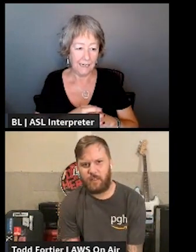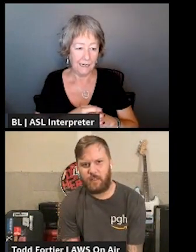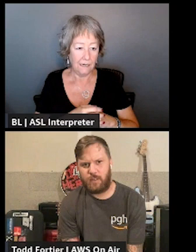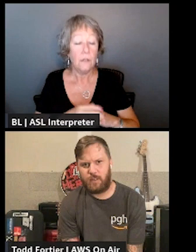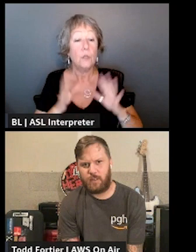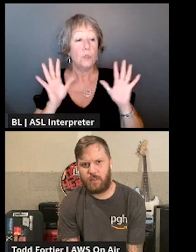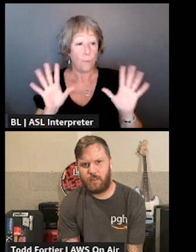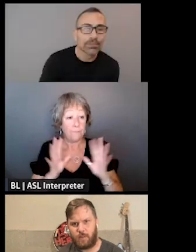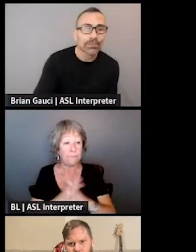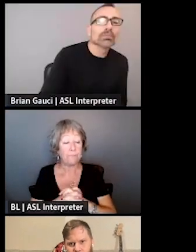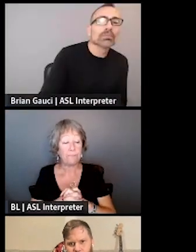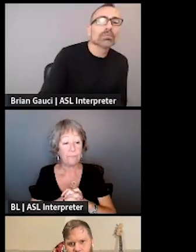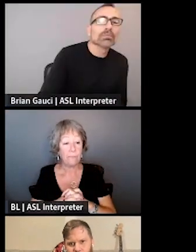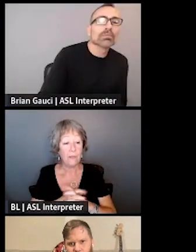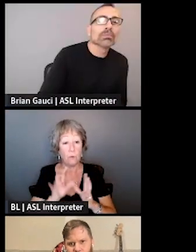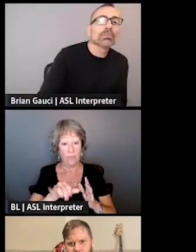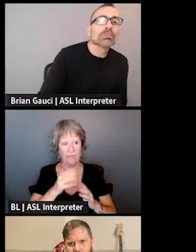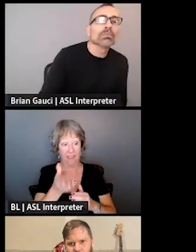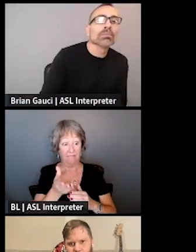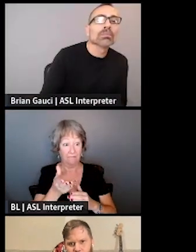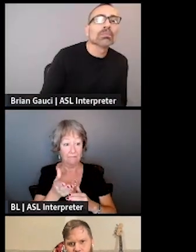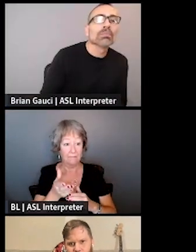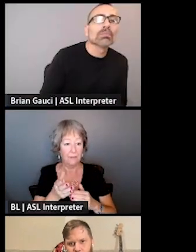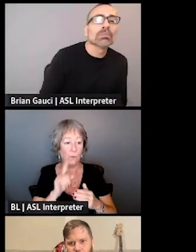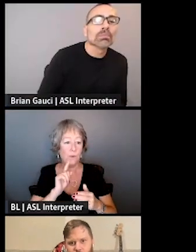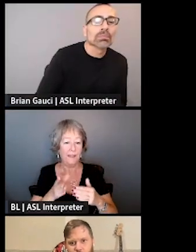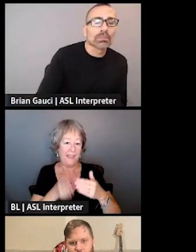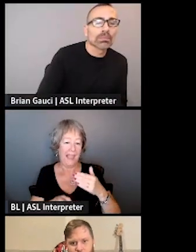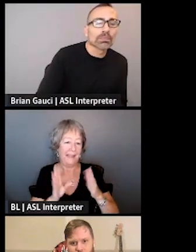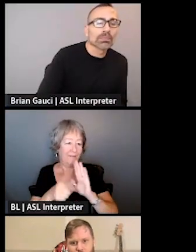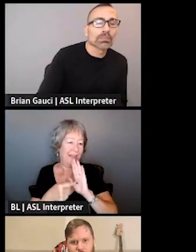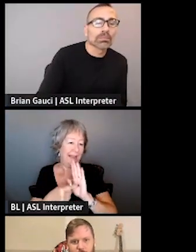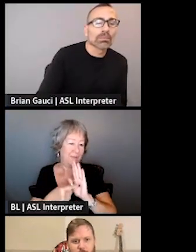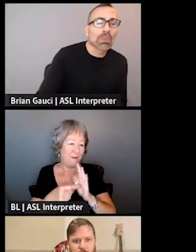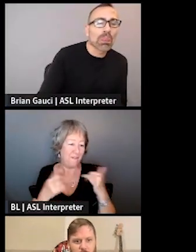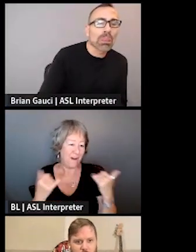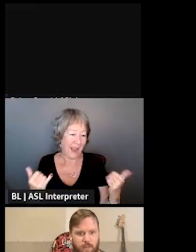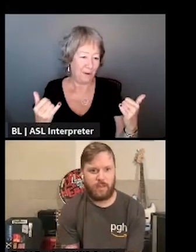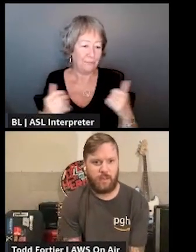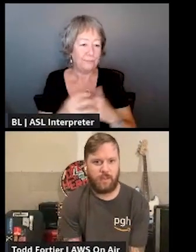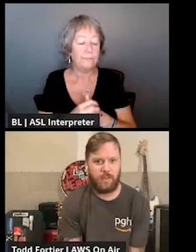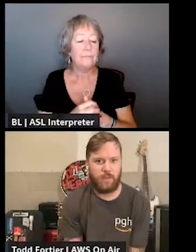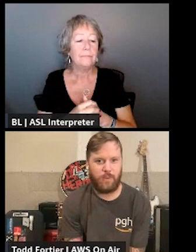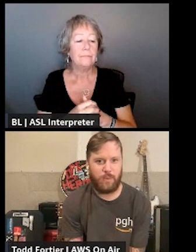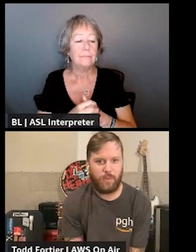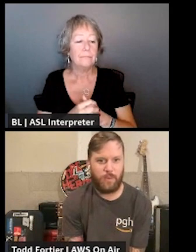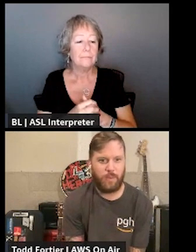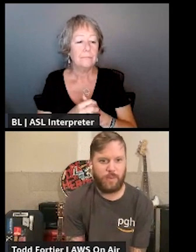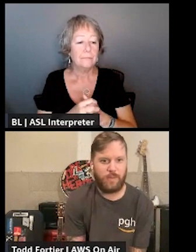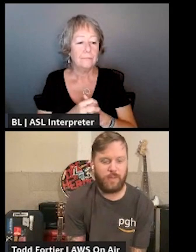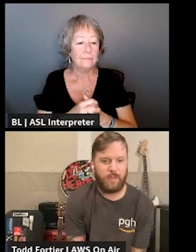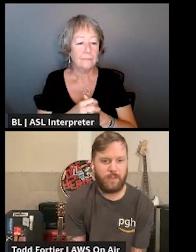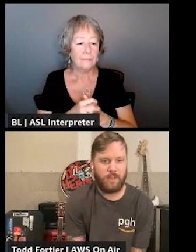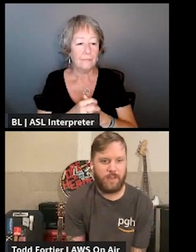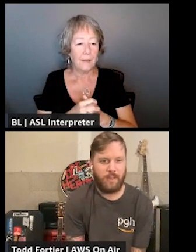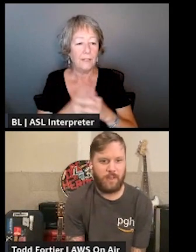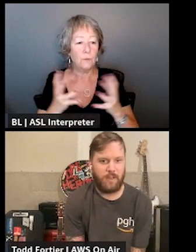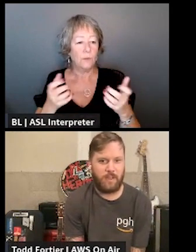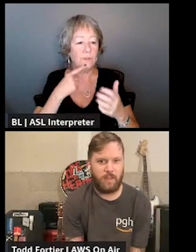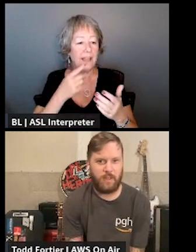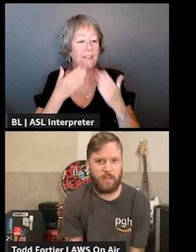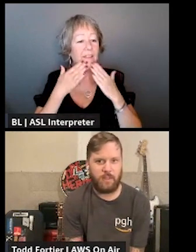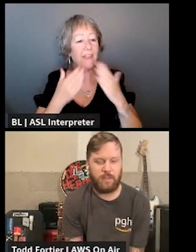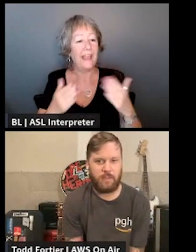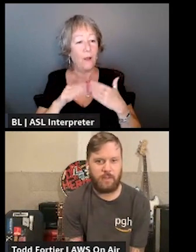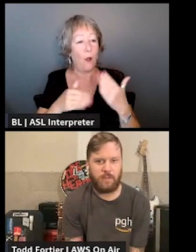So that is the end of my demo for now. And I just want to say thank you all. And